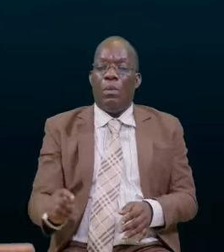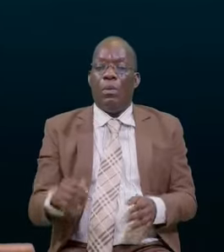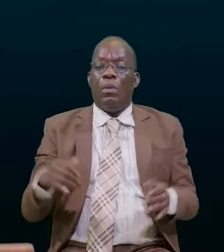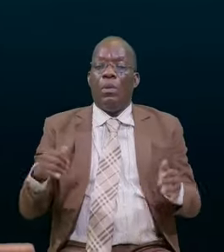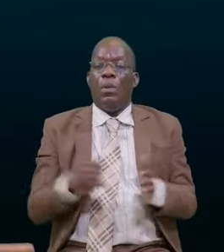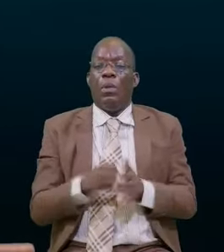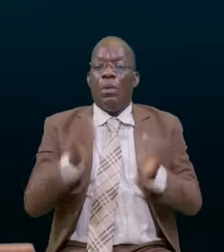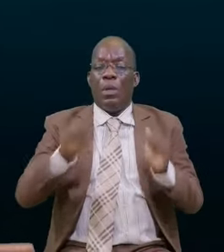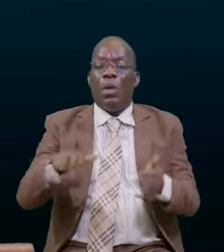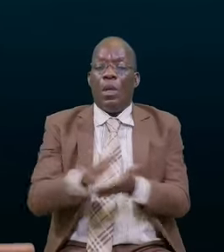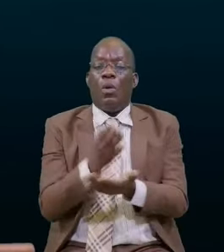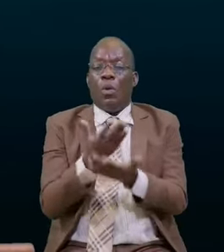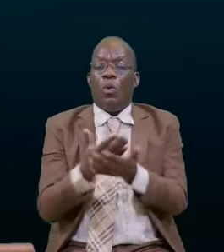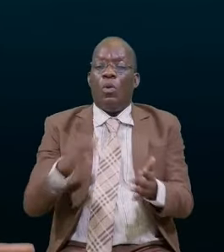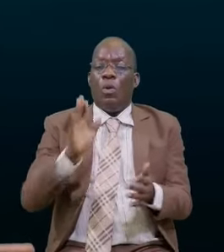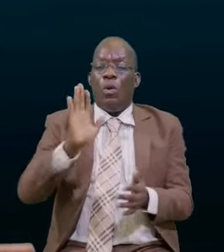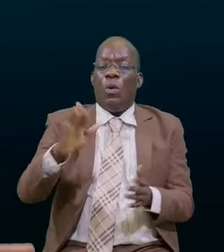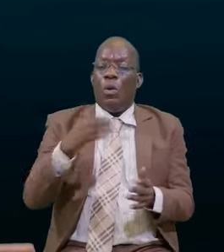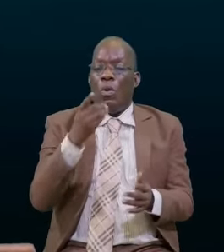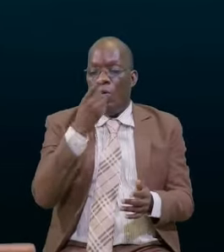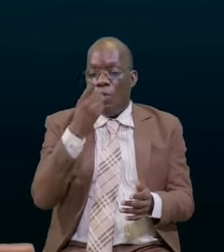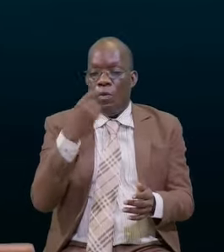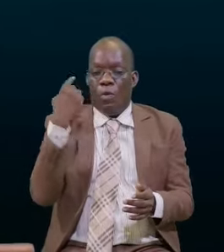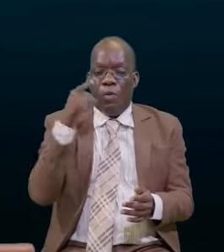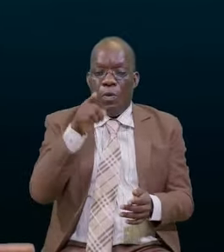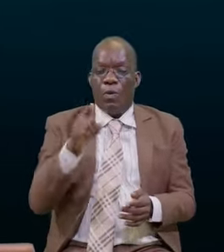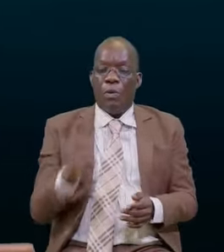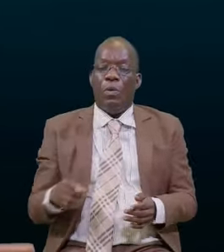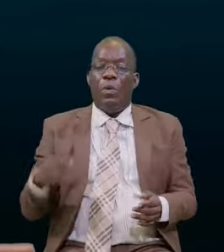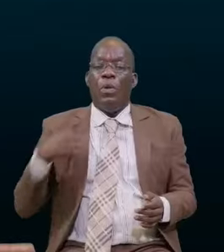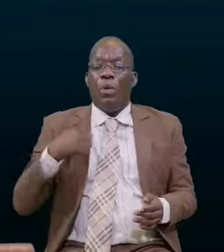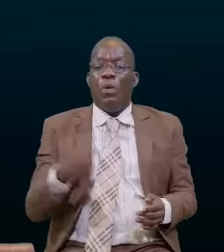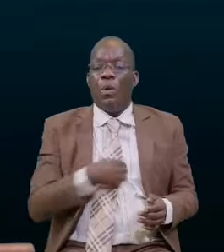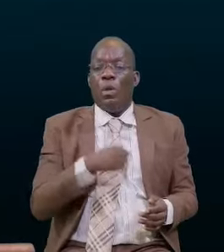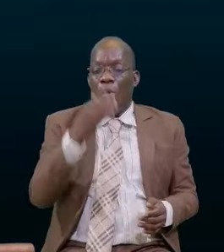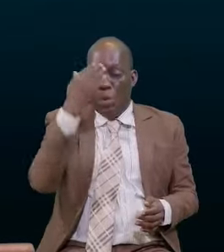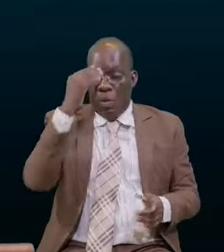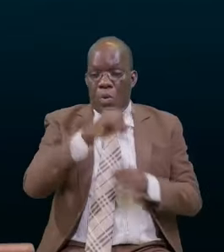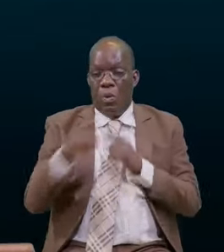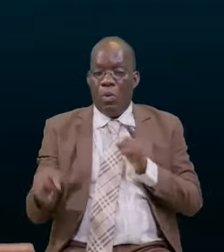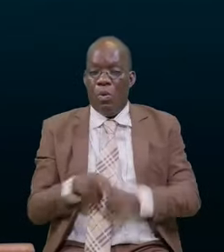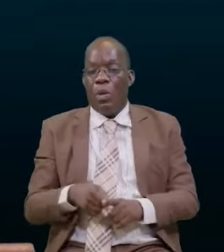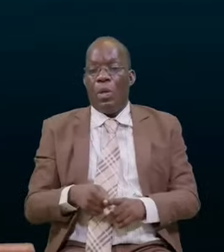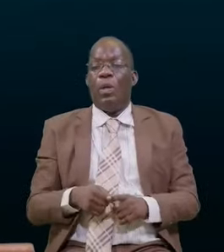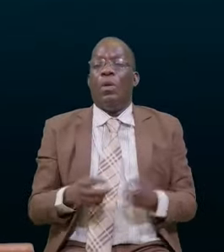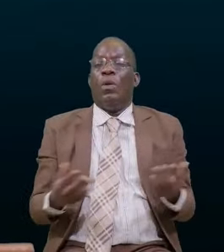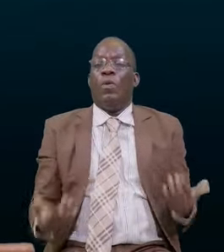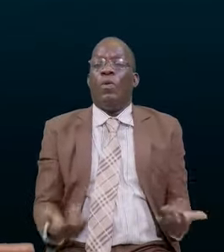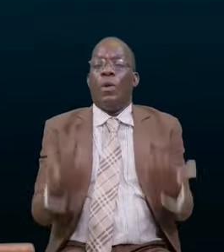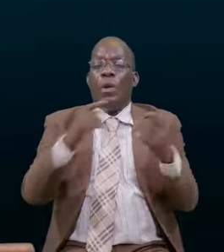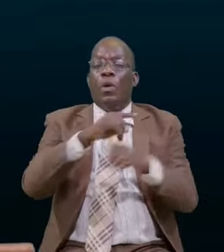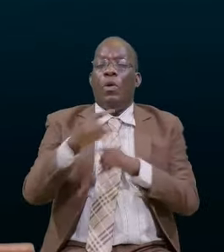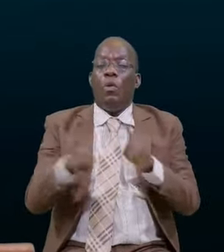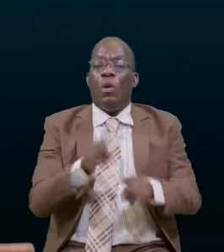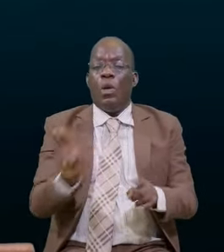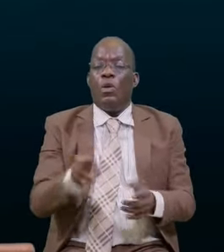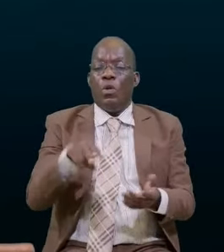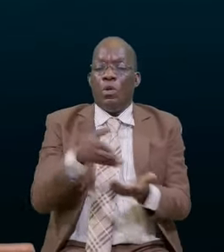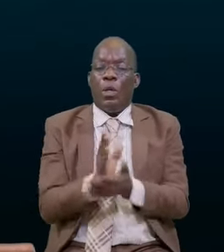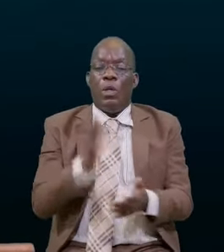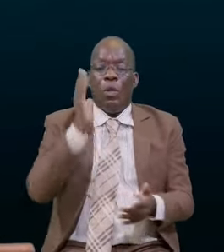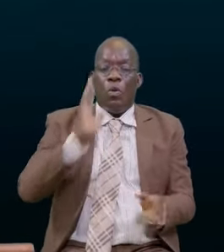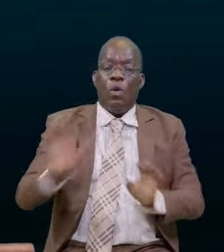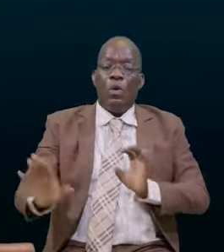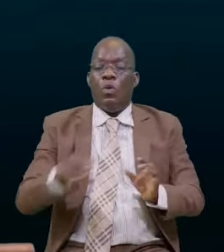you so we know that fire well used can be doing wonderful things but when it is misused when fire Miss